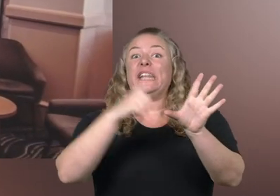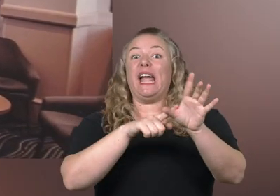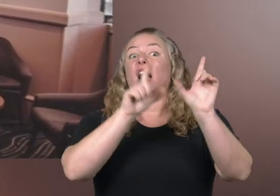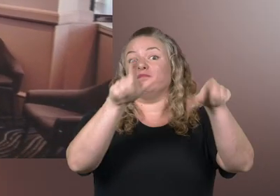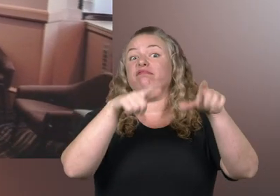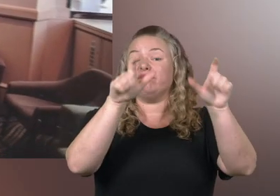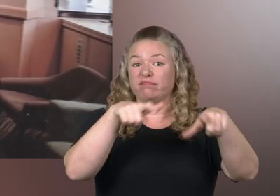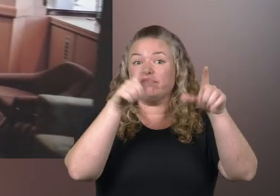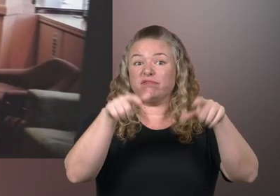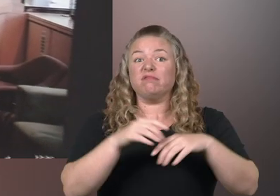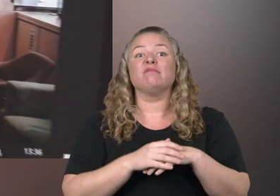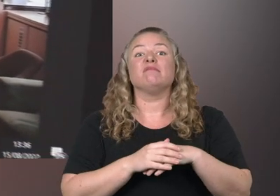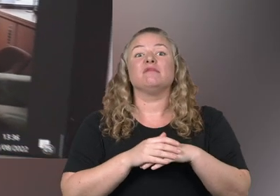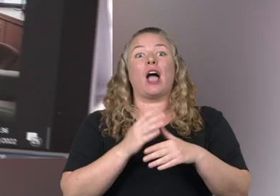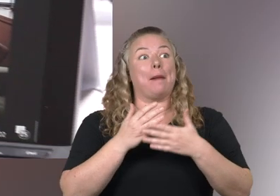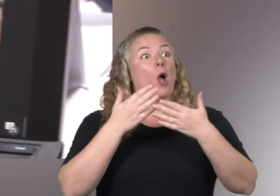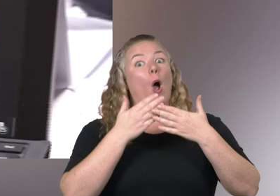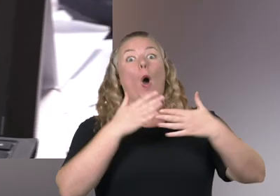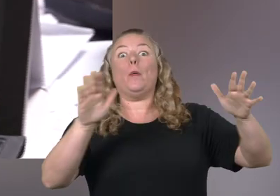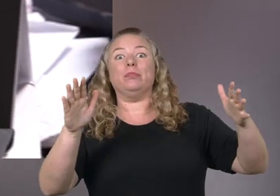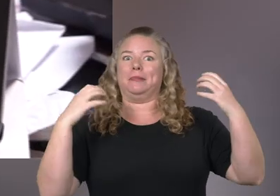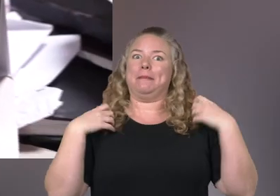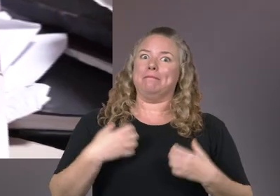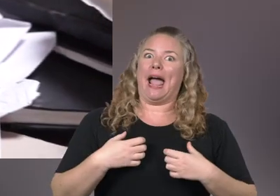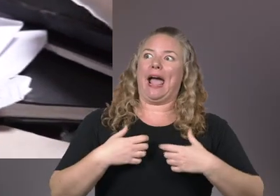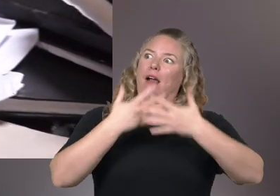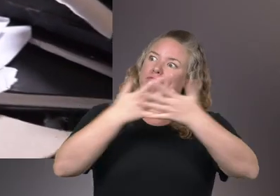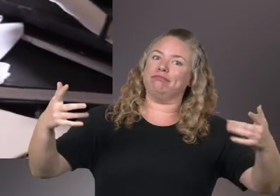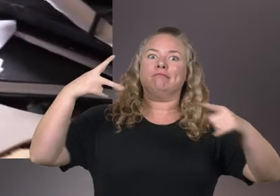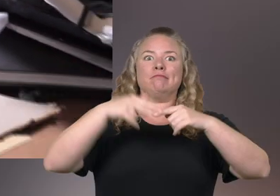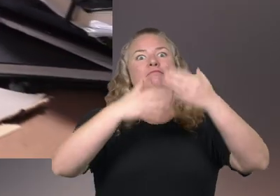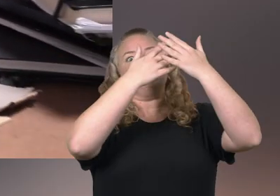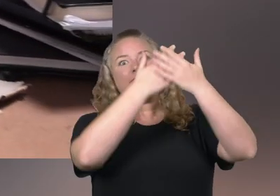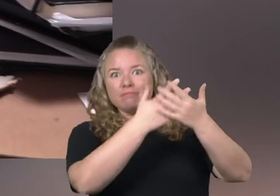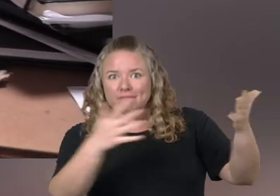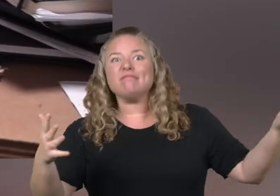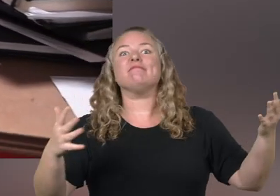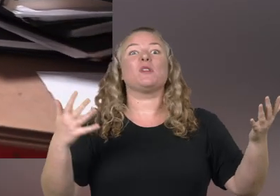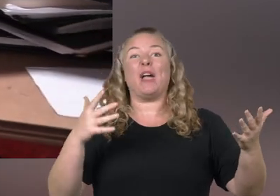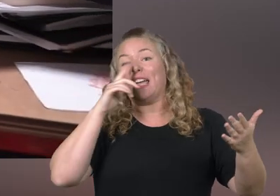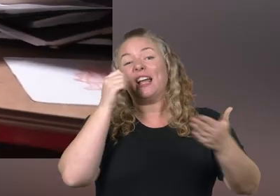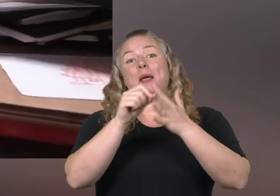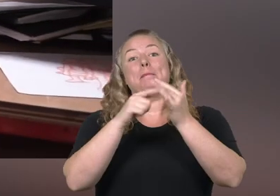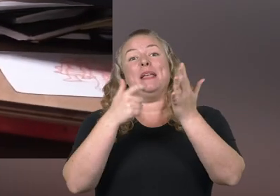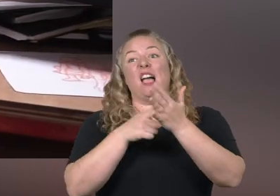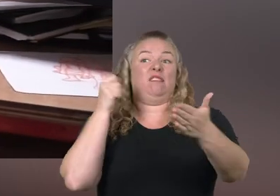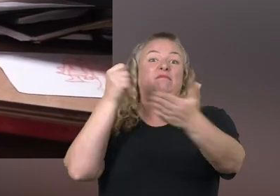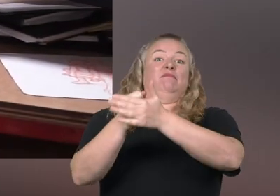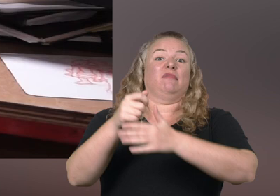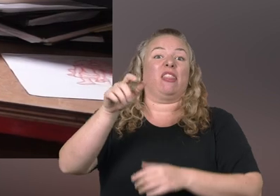on the Liverpool plinth for a year. So it was great unveiling by the mayor. So it's down near